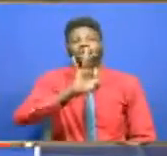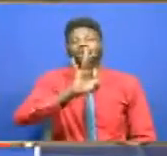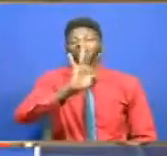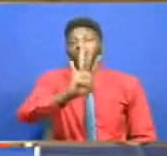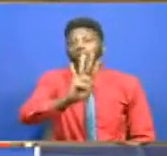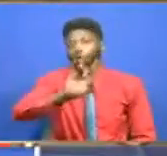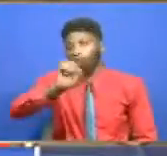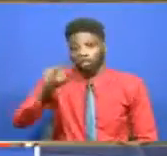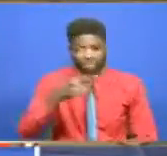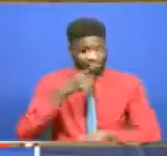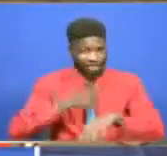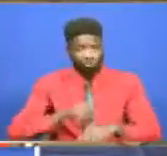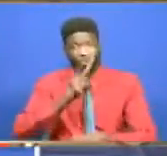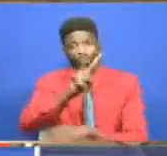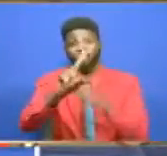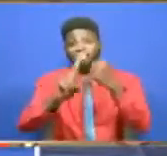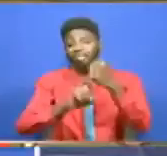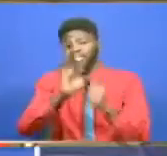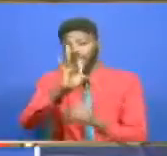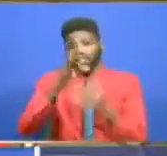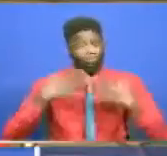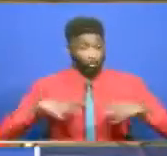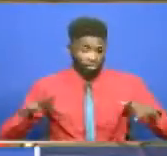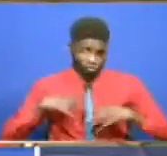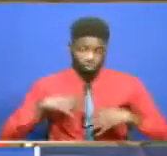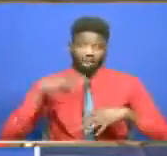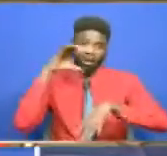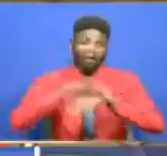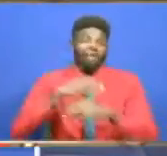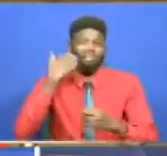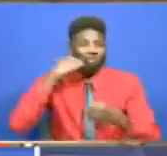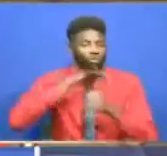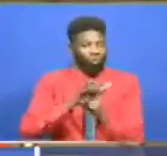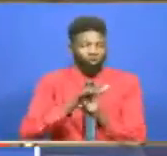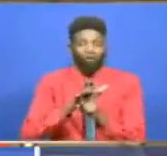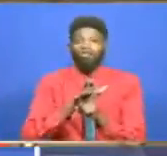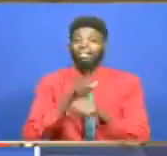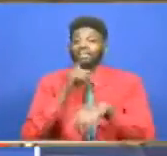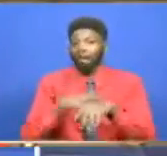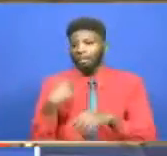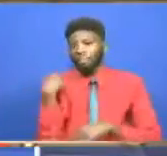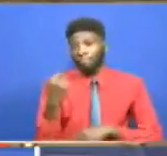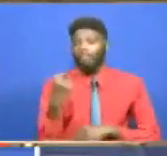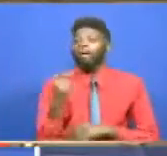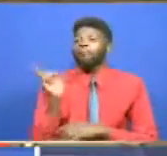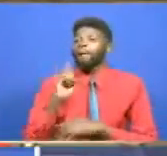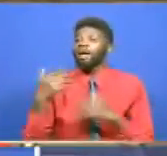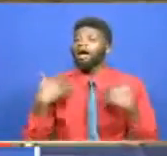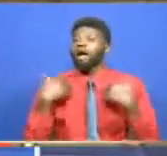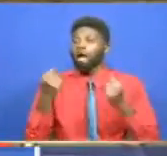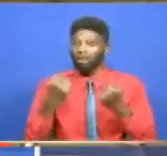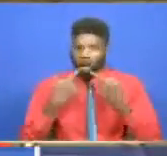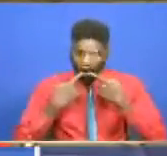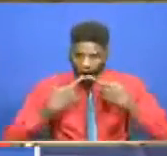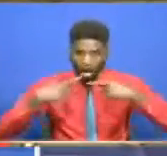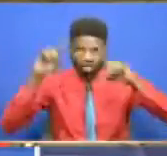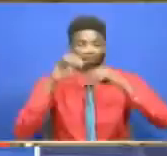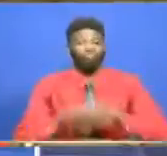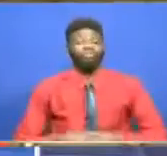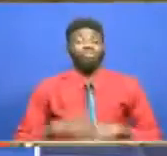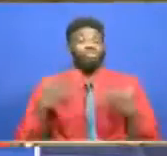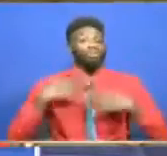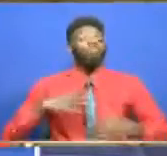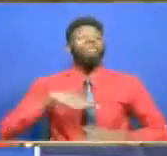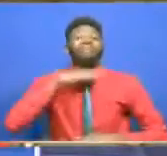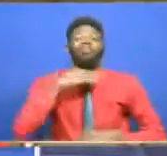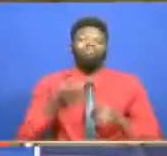after 263 people tested positive in the latest data from the Minister of Health. The death toll rather increased